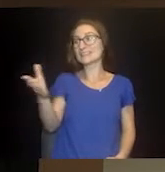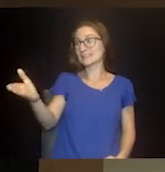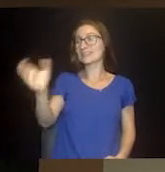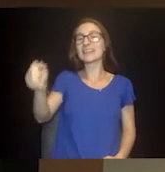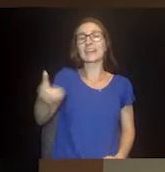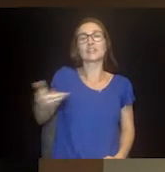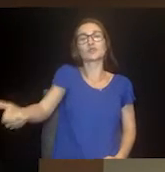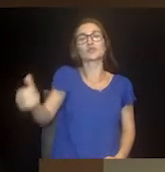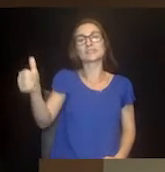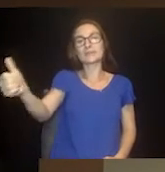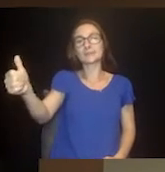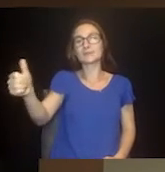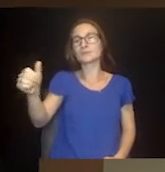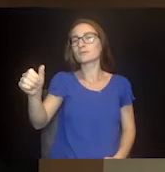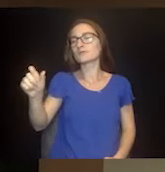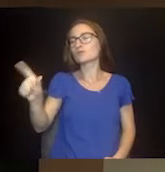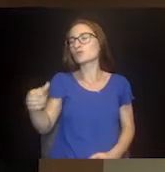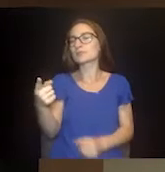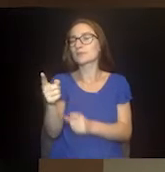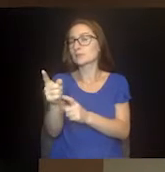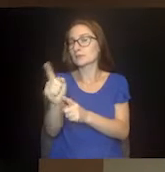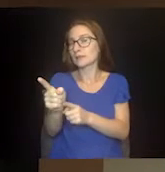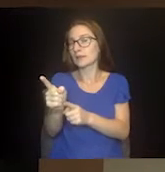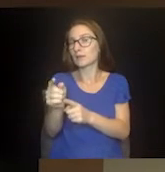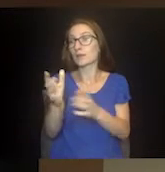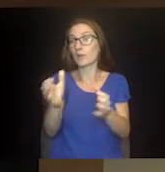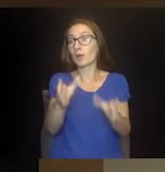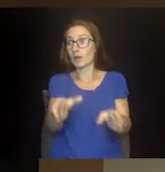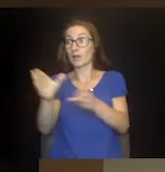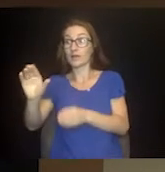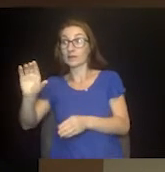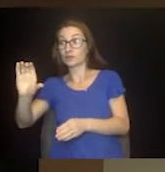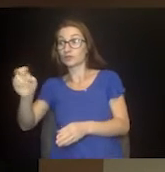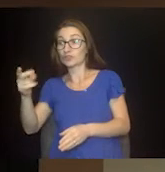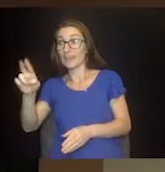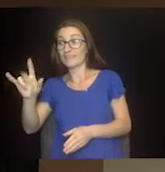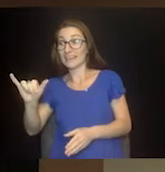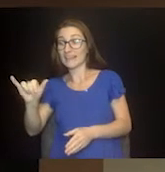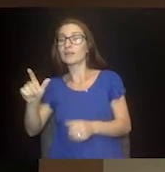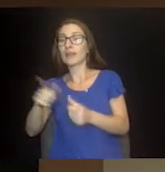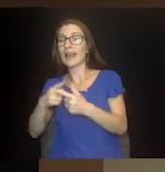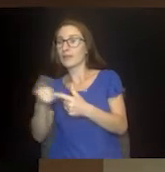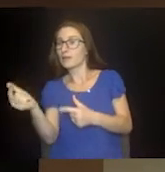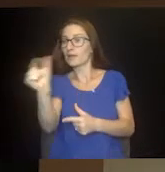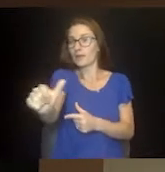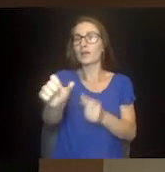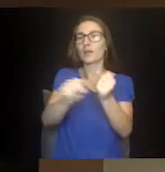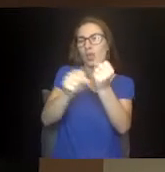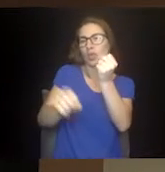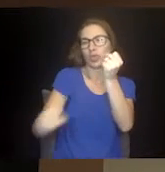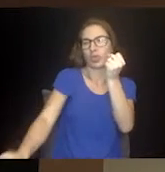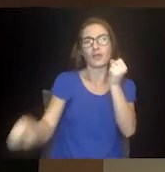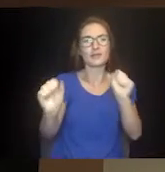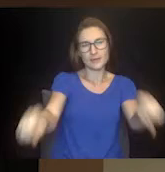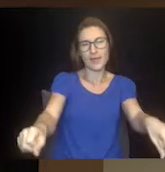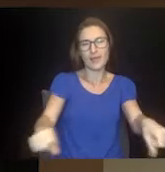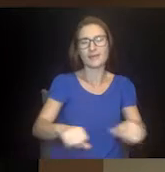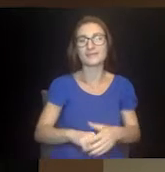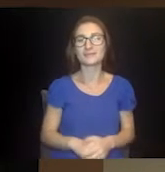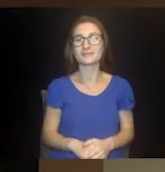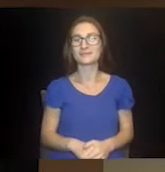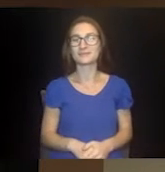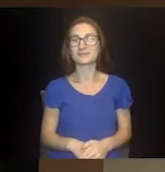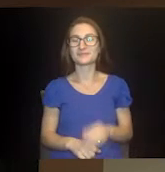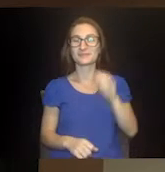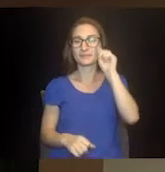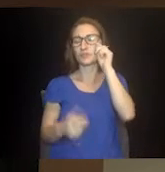So Alex, I'm going to let Alex introduce himself just in a second because I got to get to Chevy because you like to talk. So let me give this to Chevy